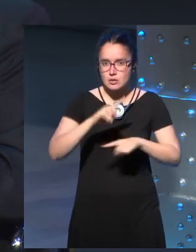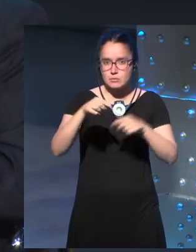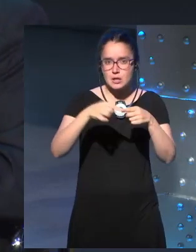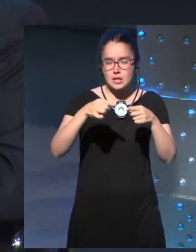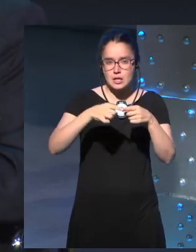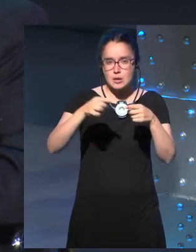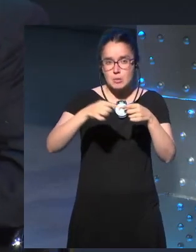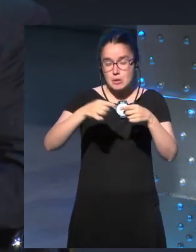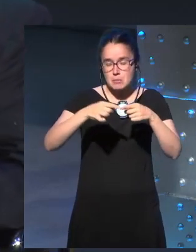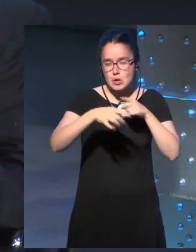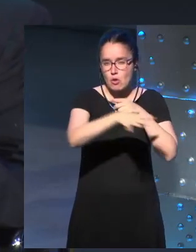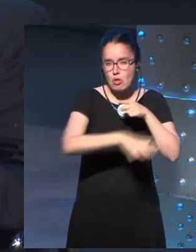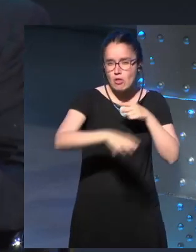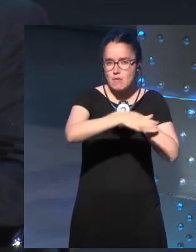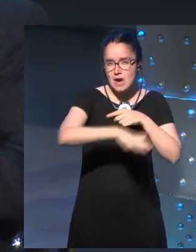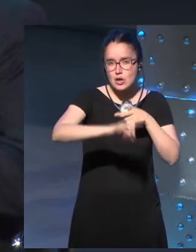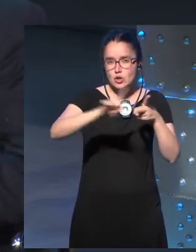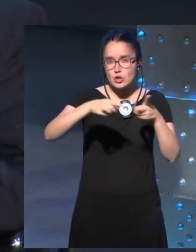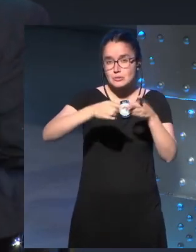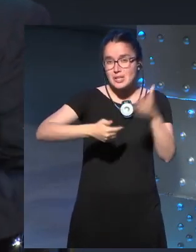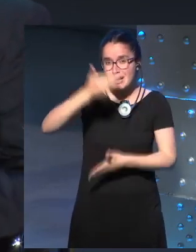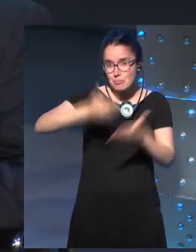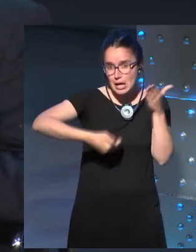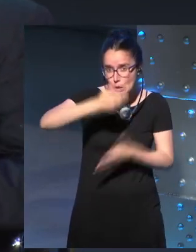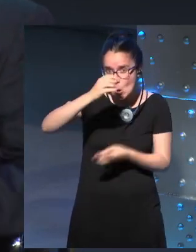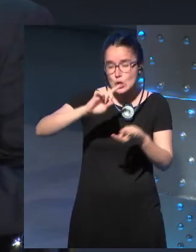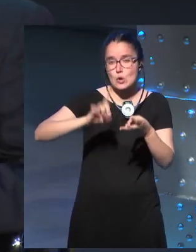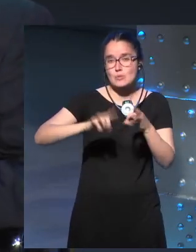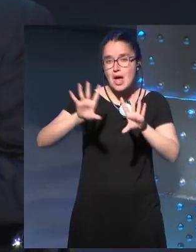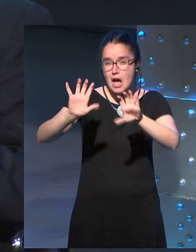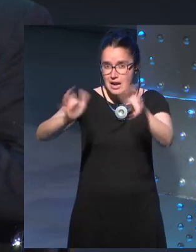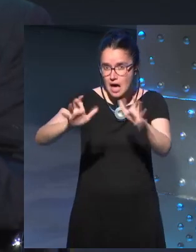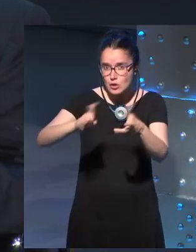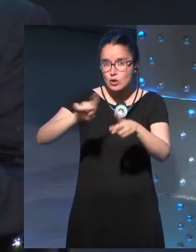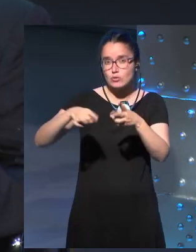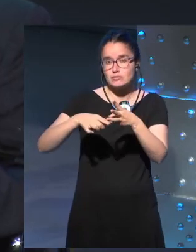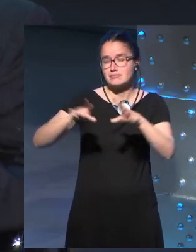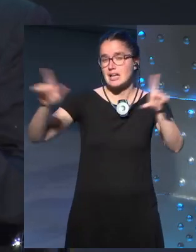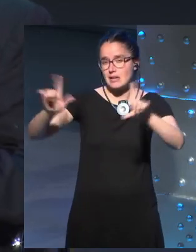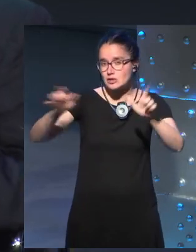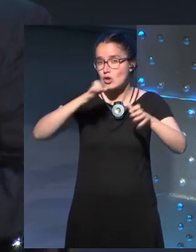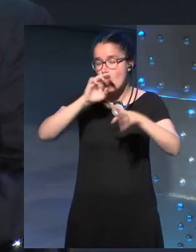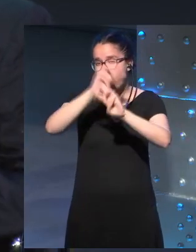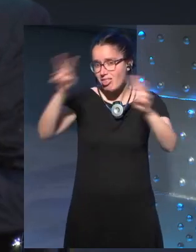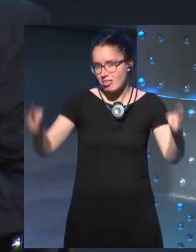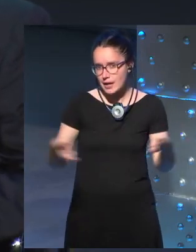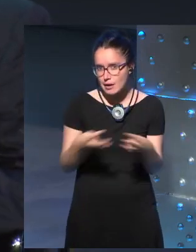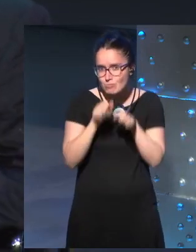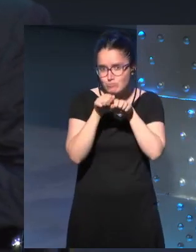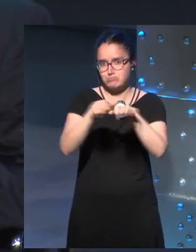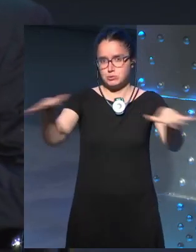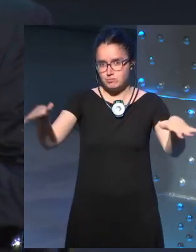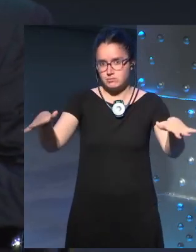technological phenomena appeared, like for example the neighborhood newspaper, after that the national newspaper, after that the radio station,